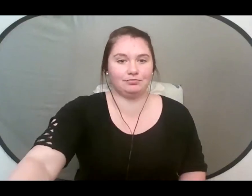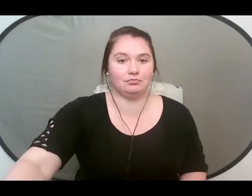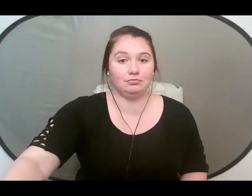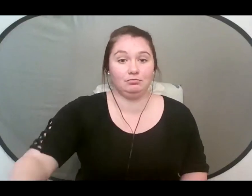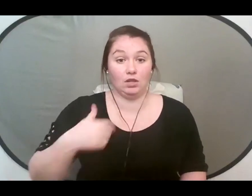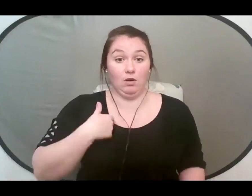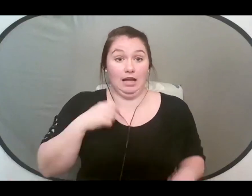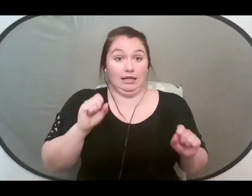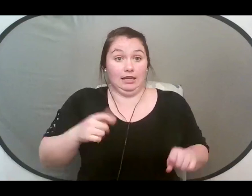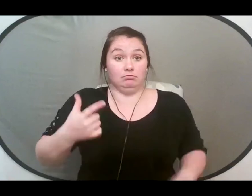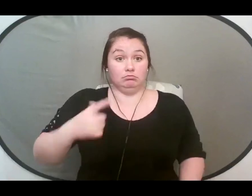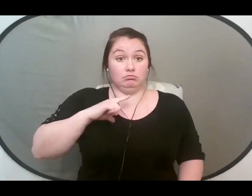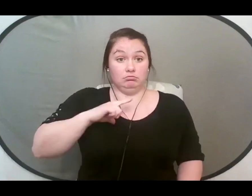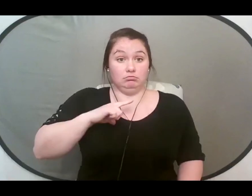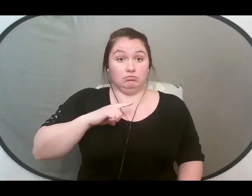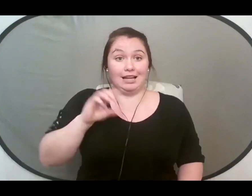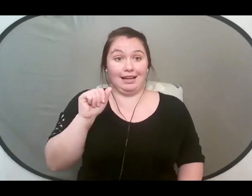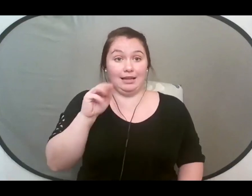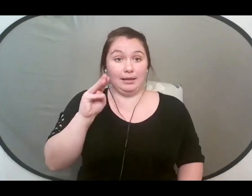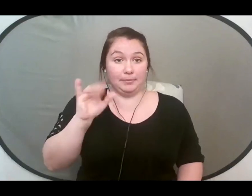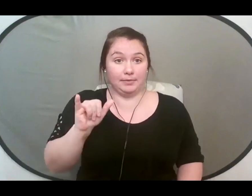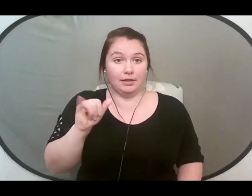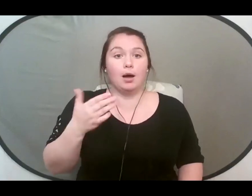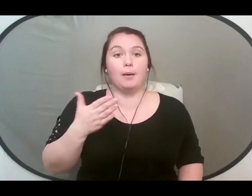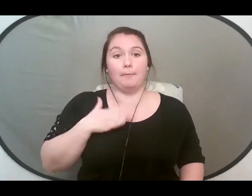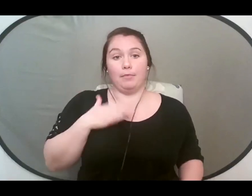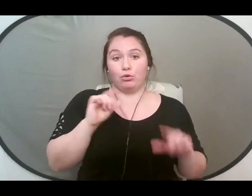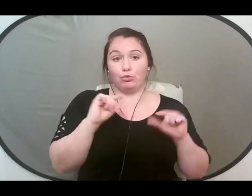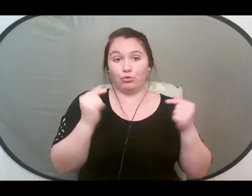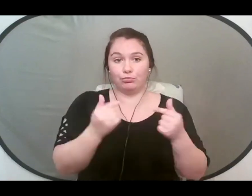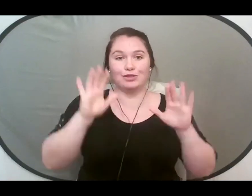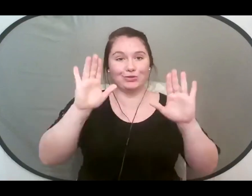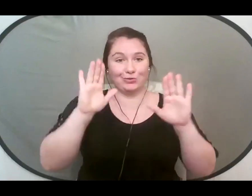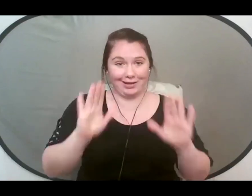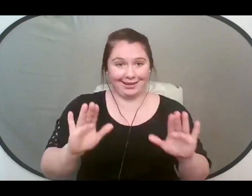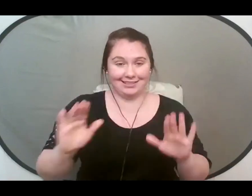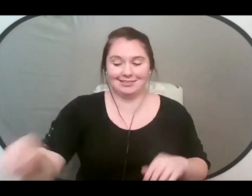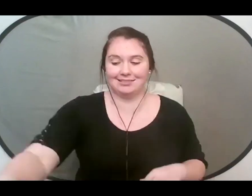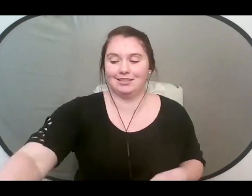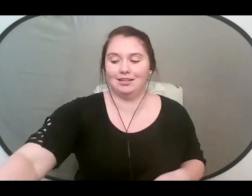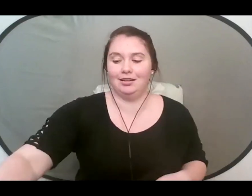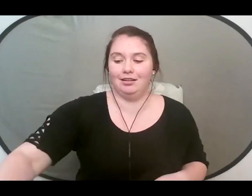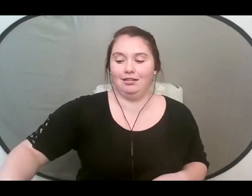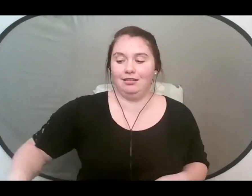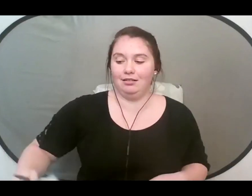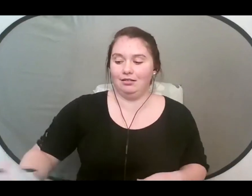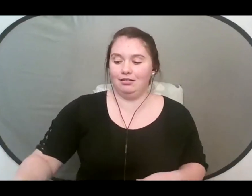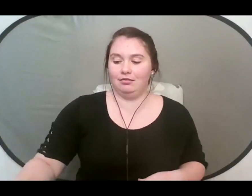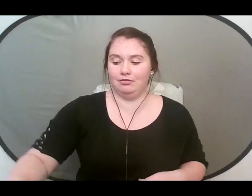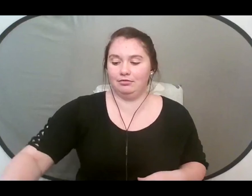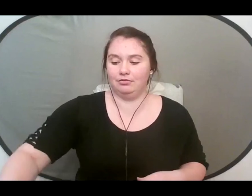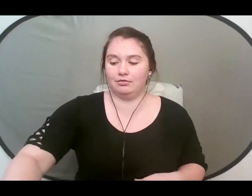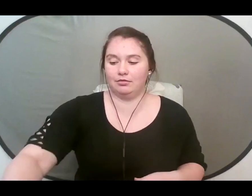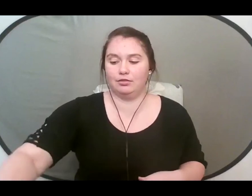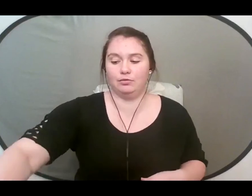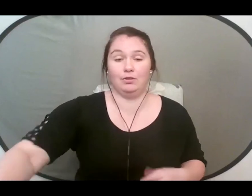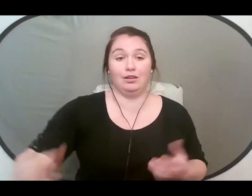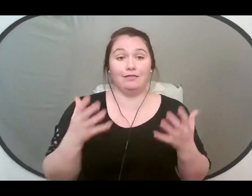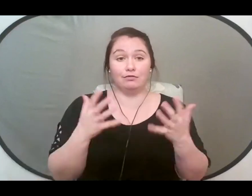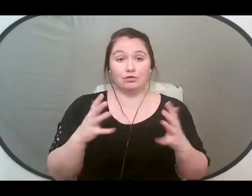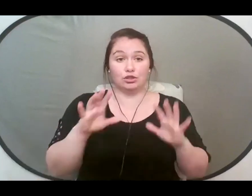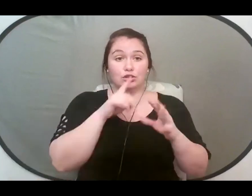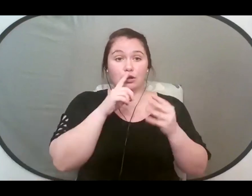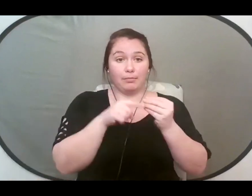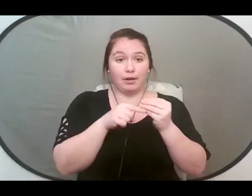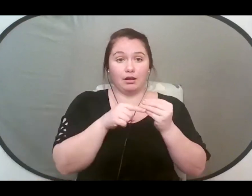next. So our group was great. And when we talked about option number 1 in maintaining systems, they gave it